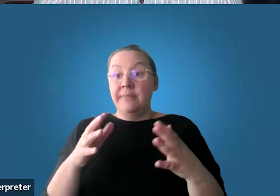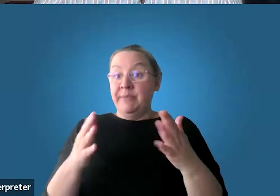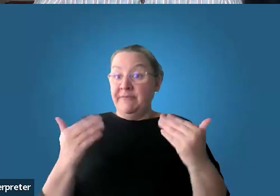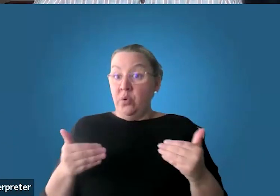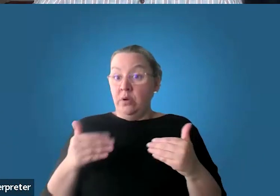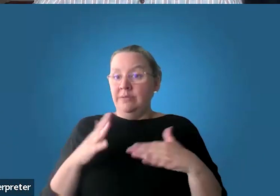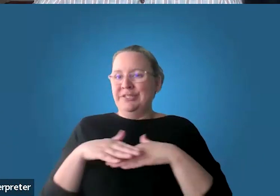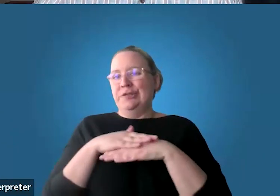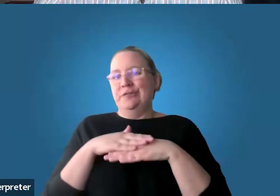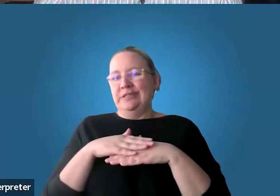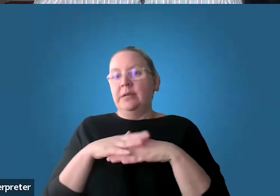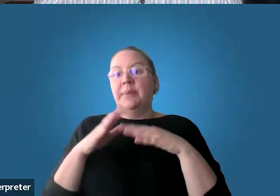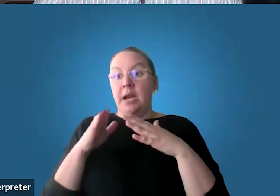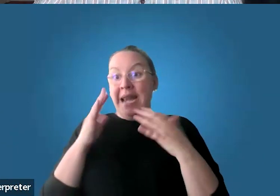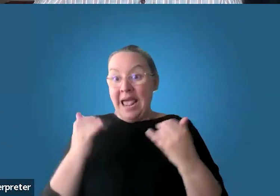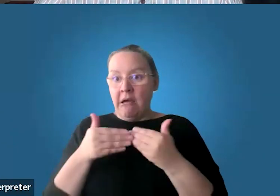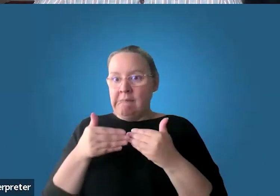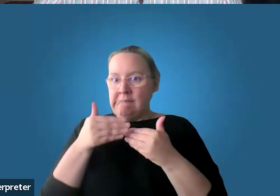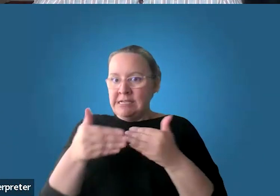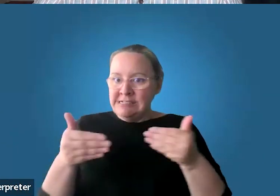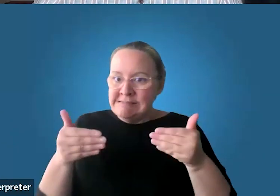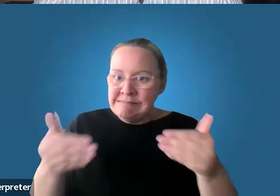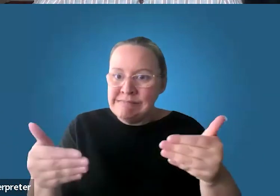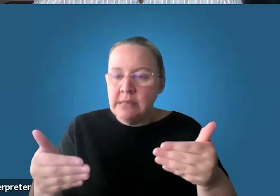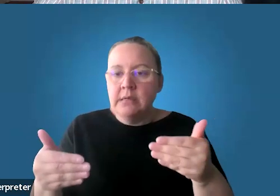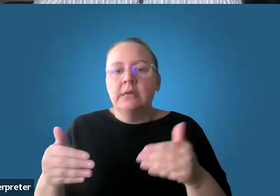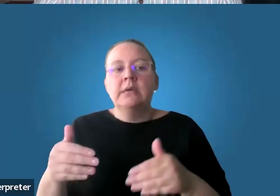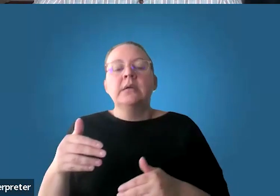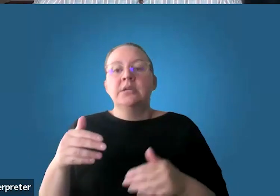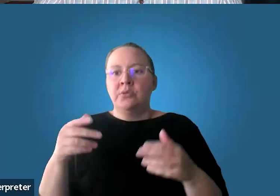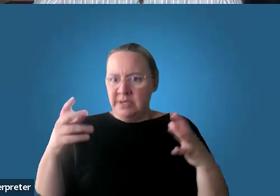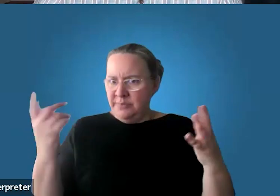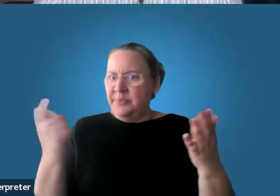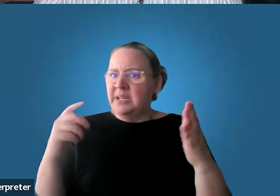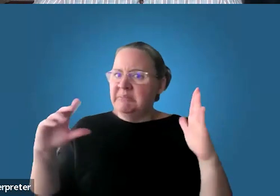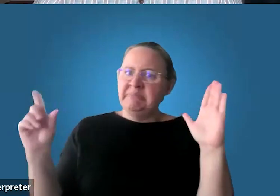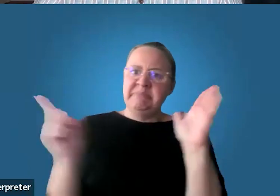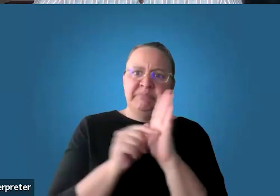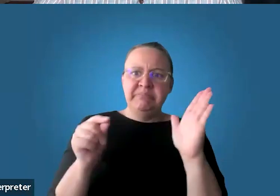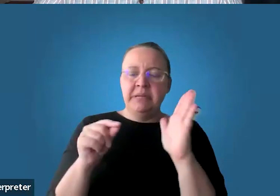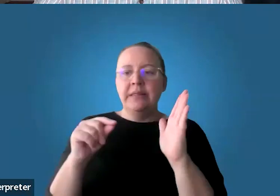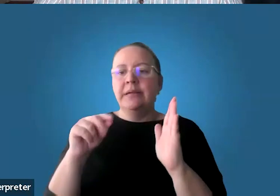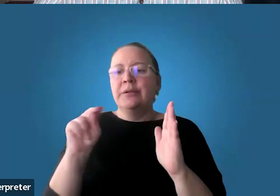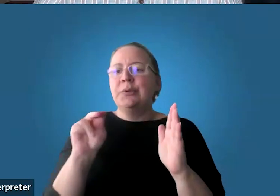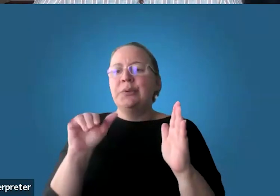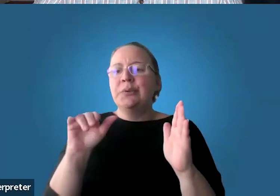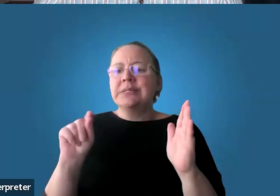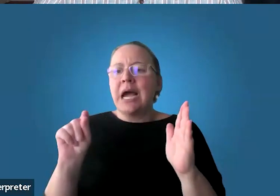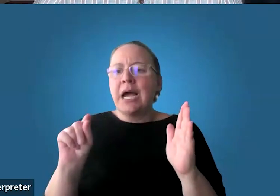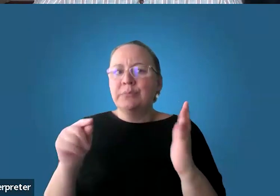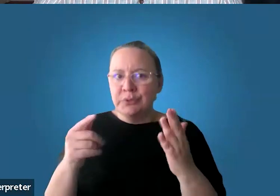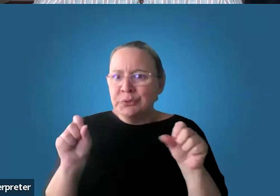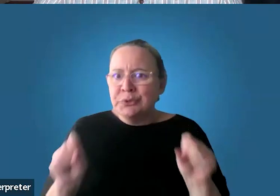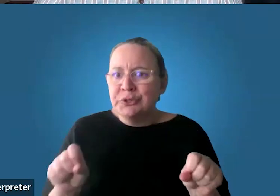impact. You could get something in the New York Times, but you don't necessarily know how many people read it, and you definitely don't know like what